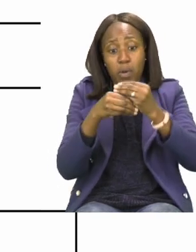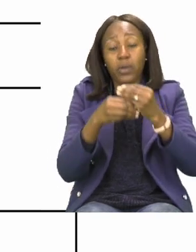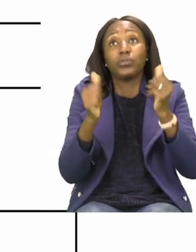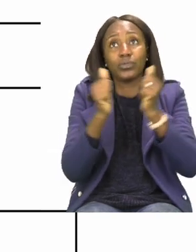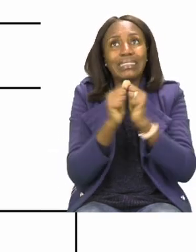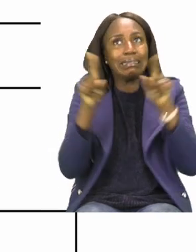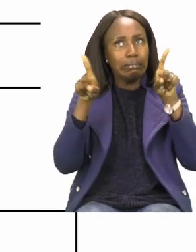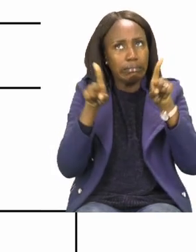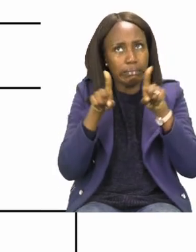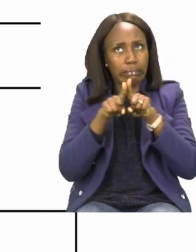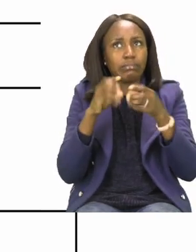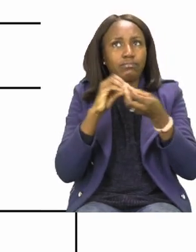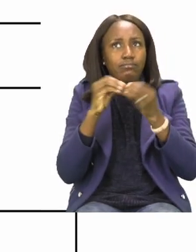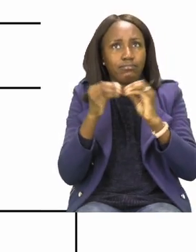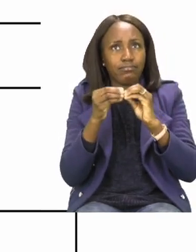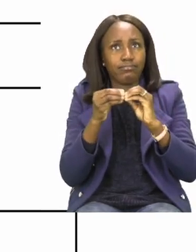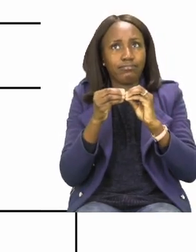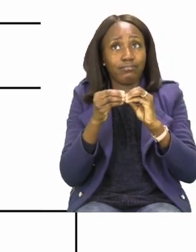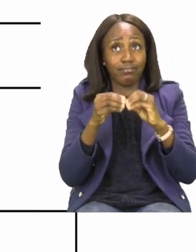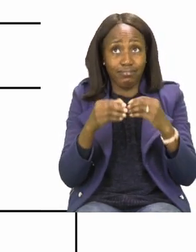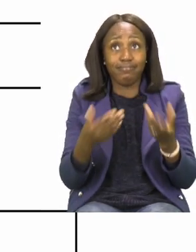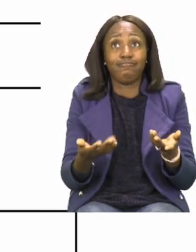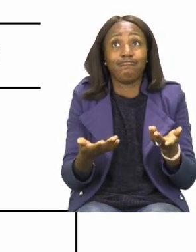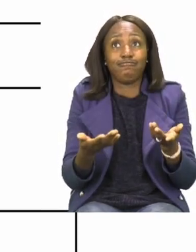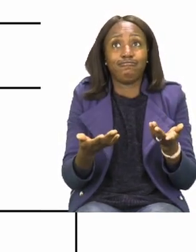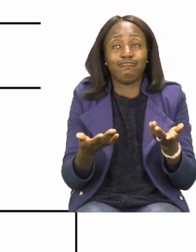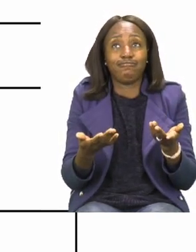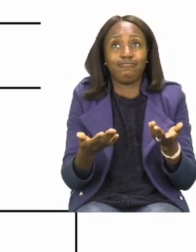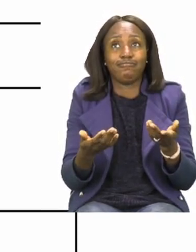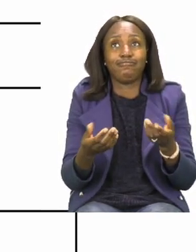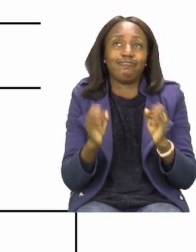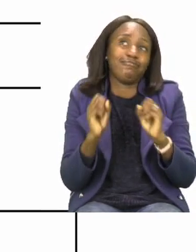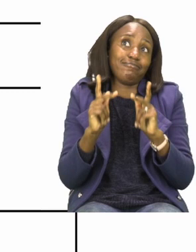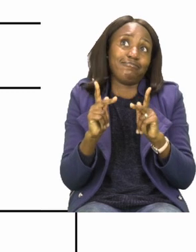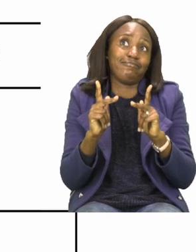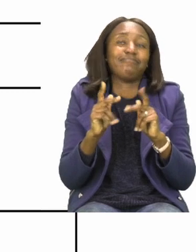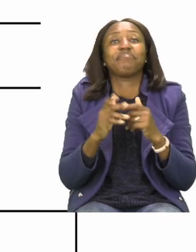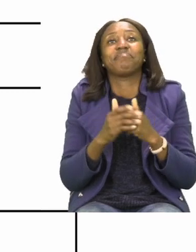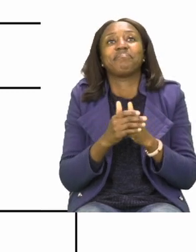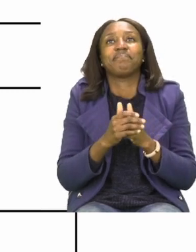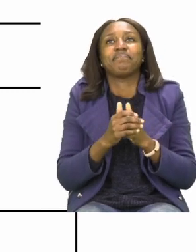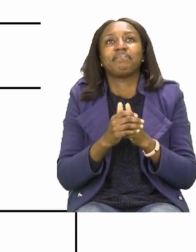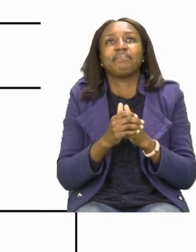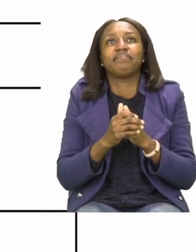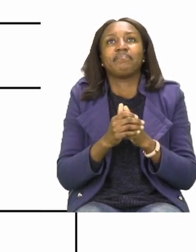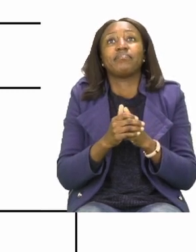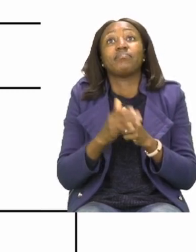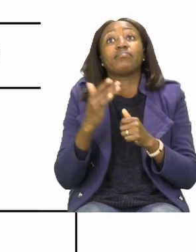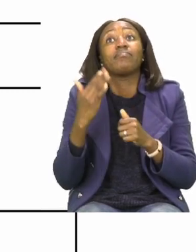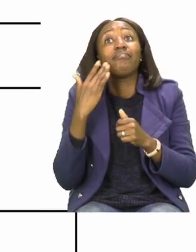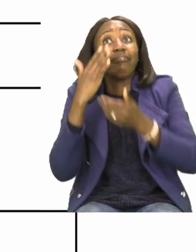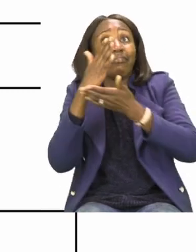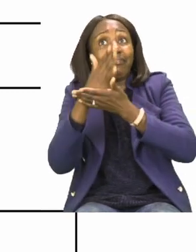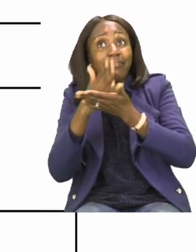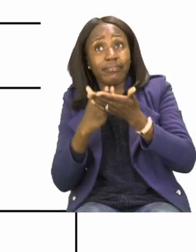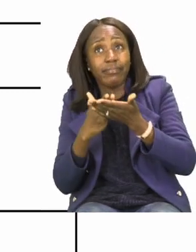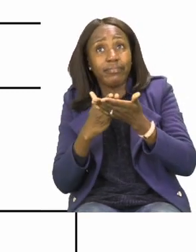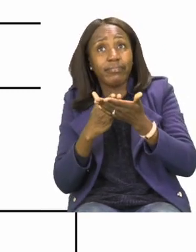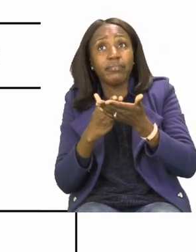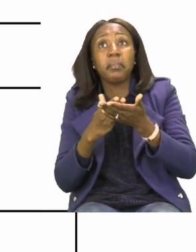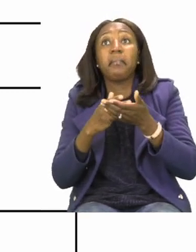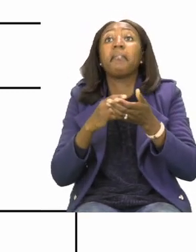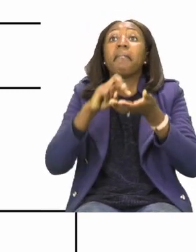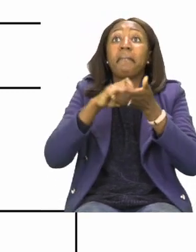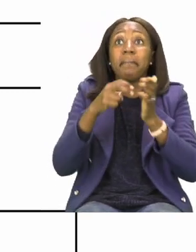say that number plus itself. When we are halving, we now take the number we